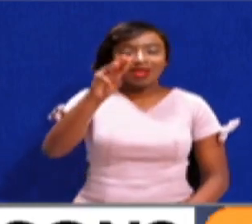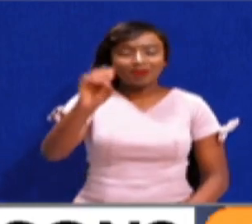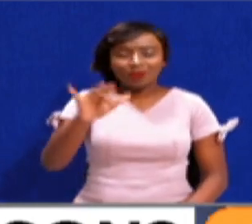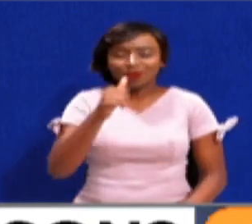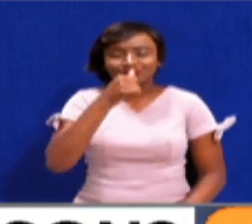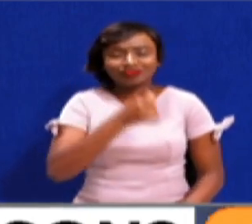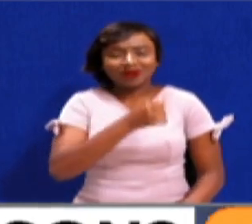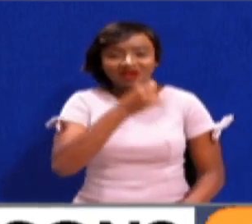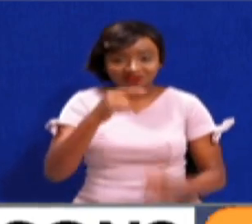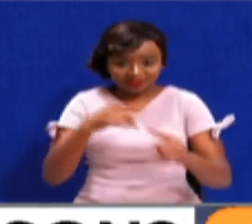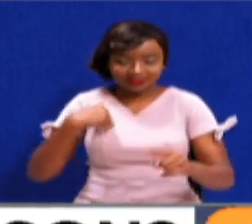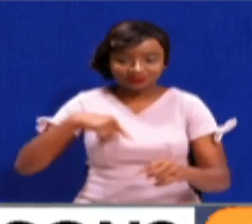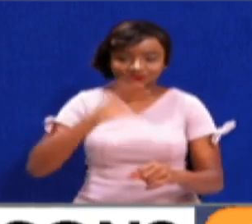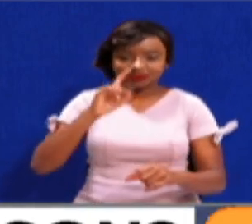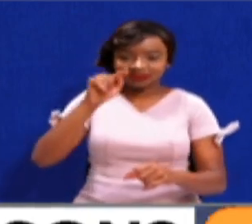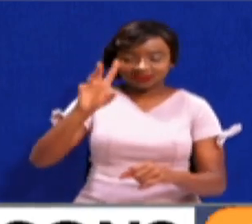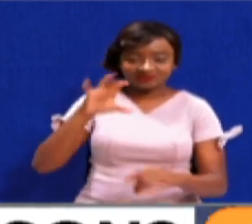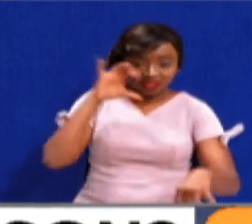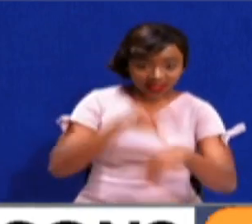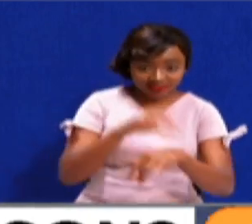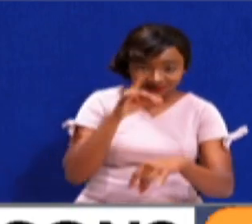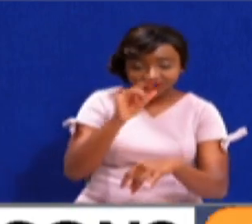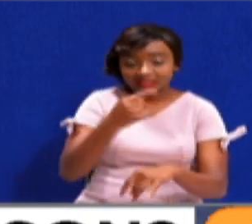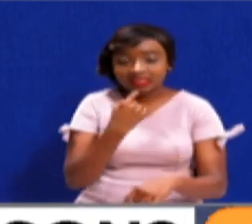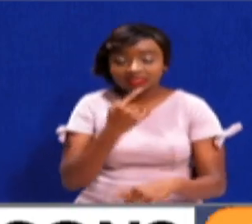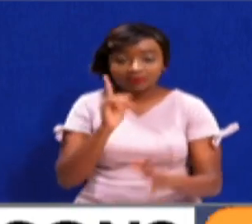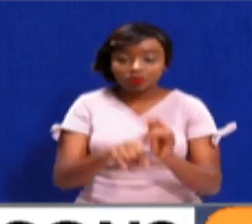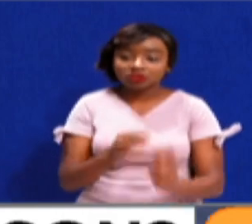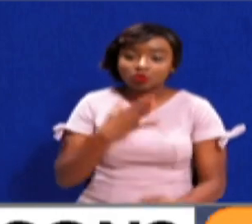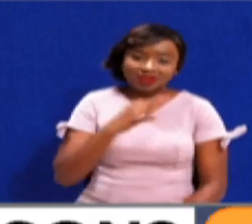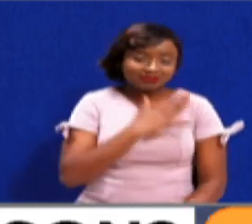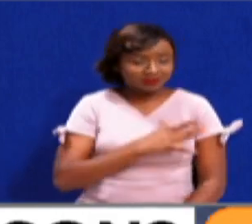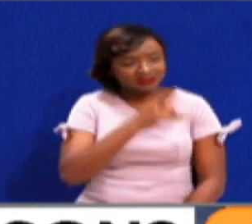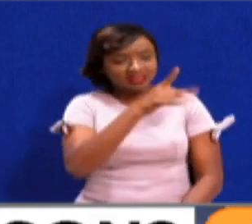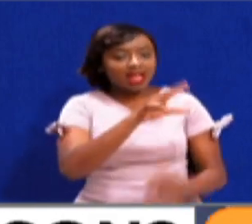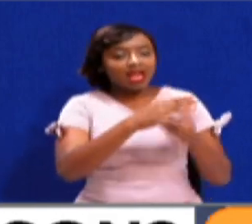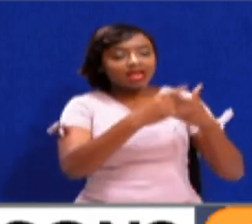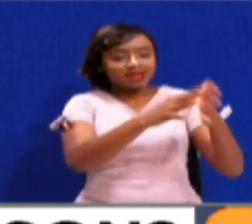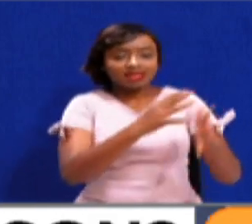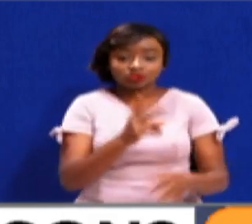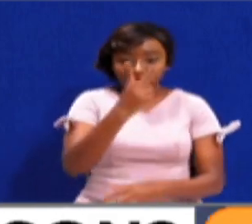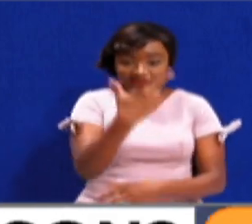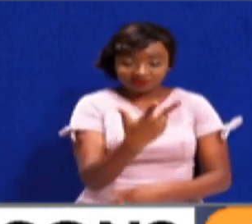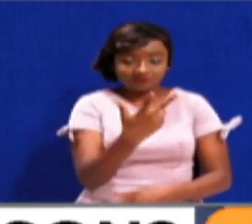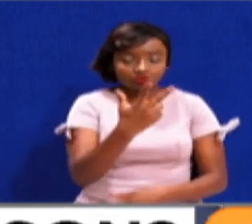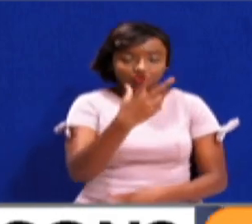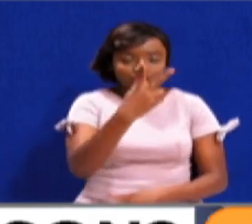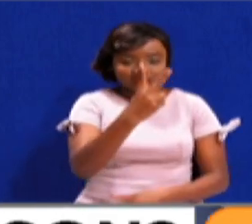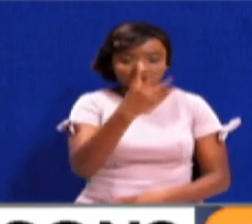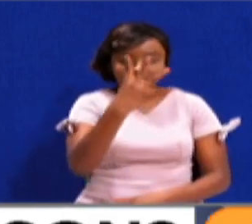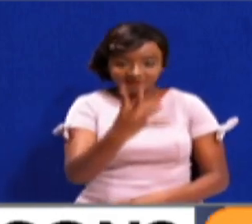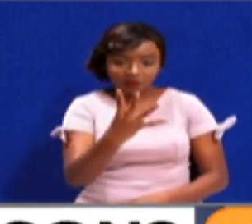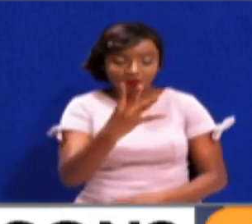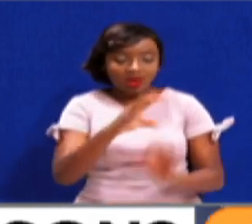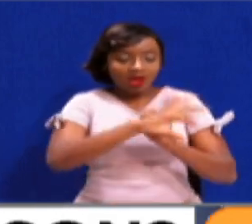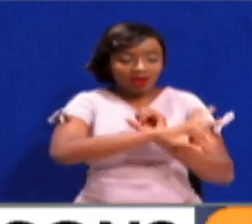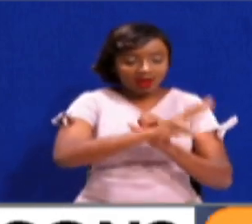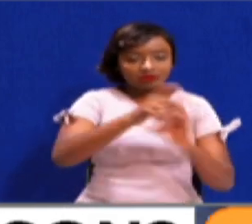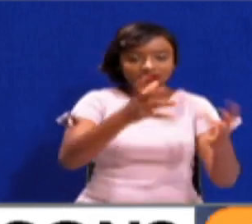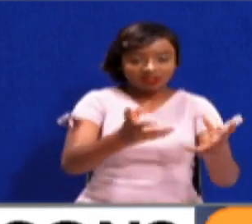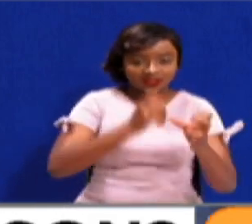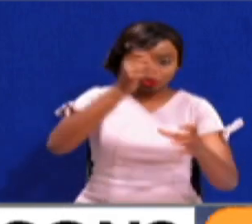this matter, he warned the leadership that 24 counties were required to pass the formula, obviously, for 24 delegations,